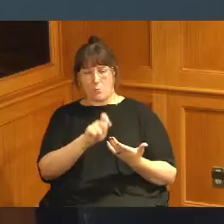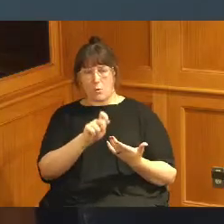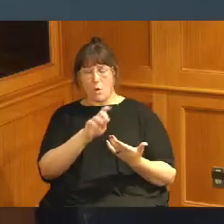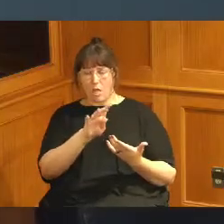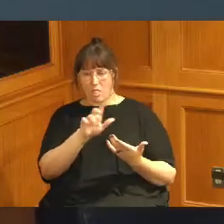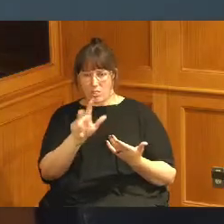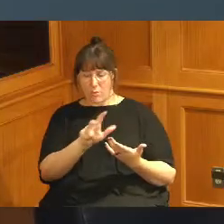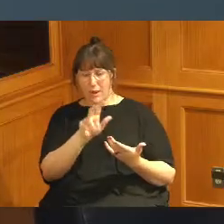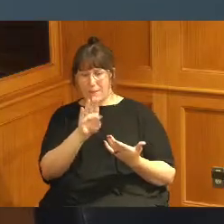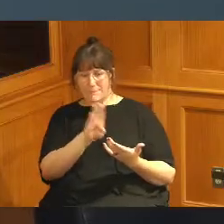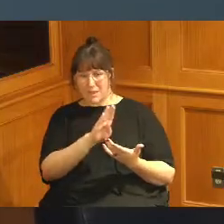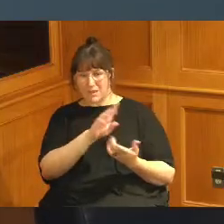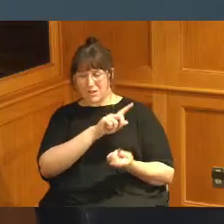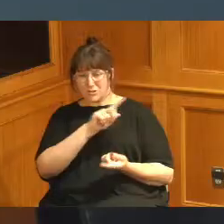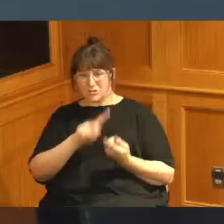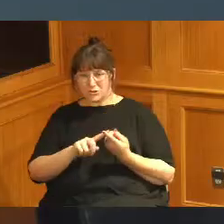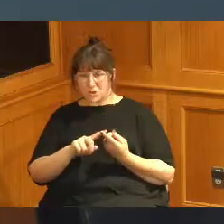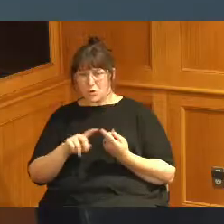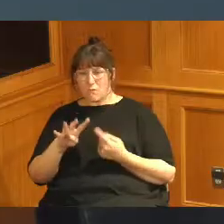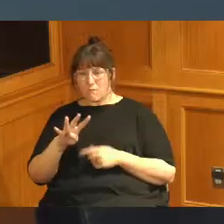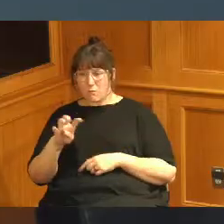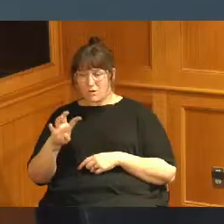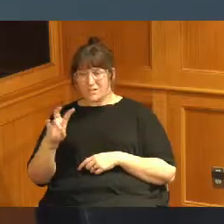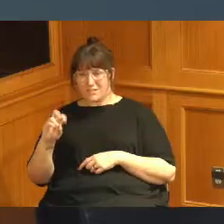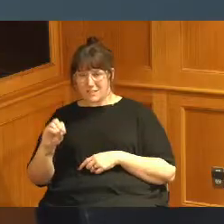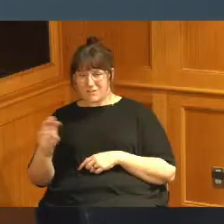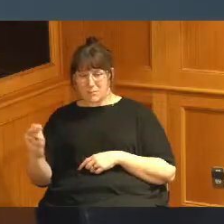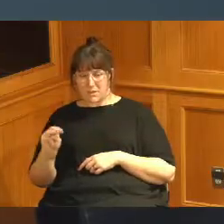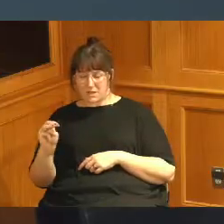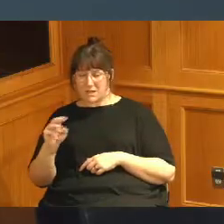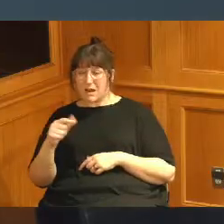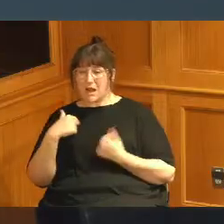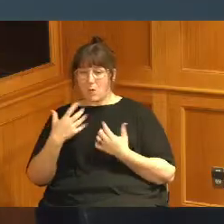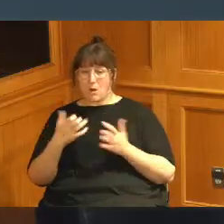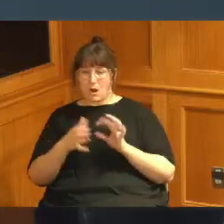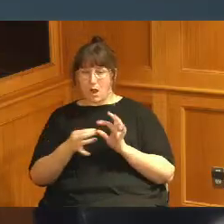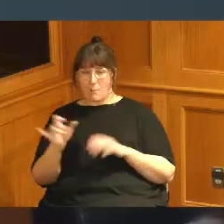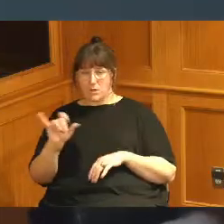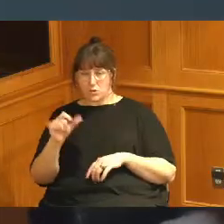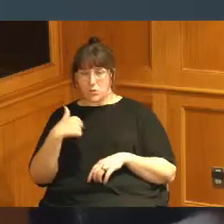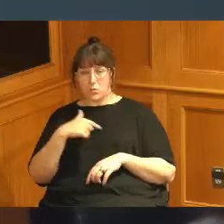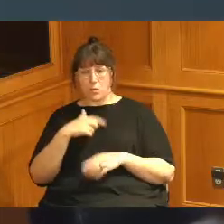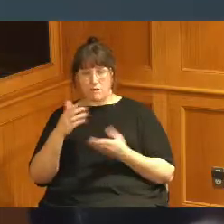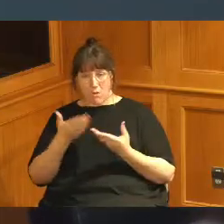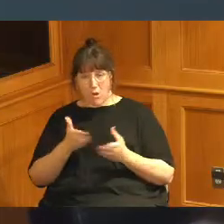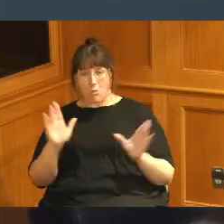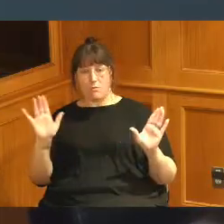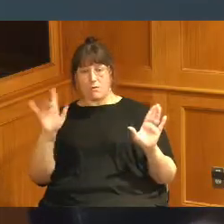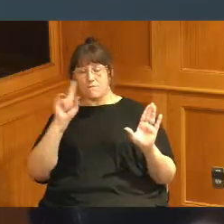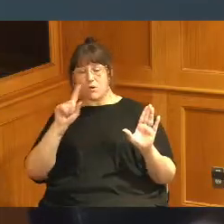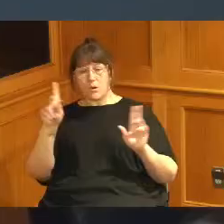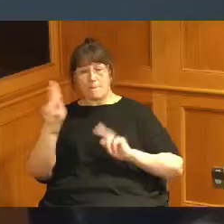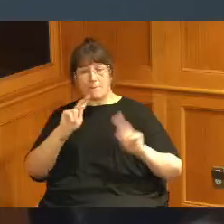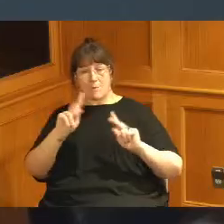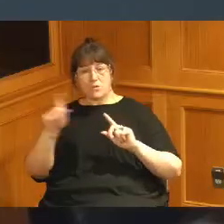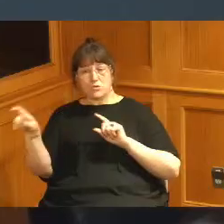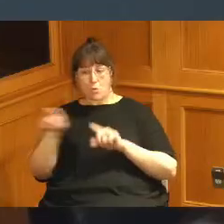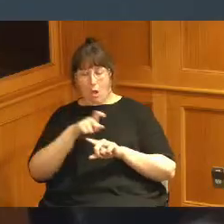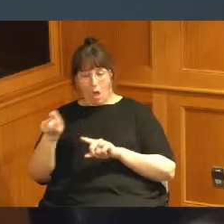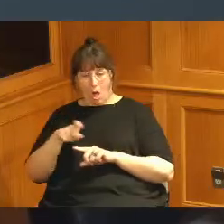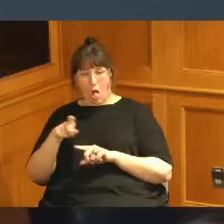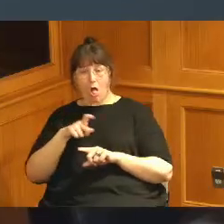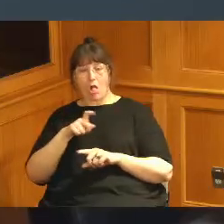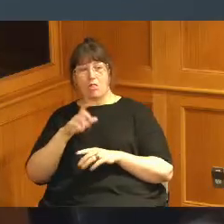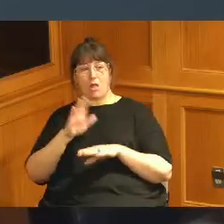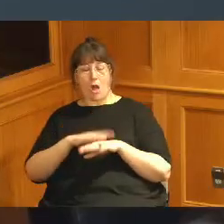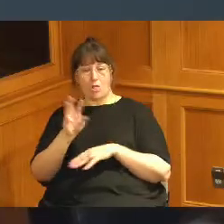470 million. And also I wanted to comment about, since we had opened it up for our residents to call in and to get